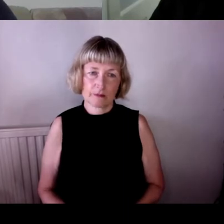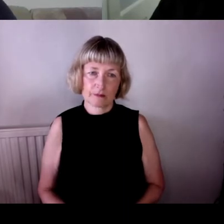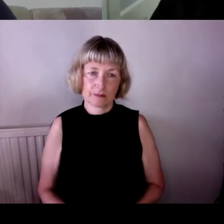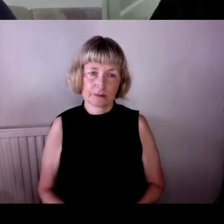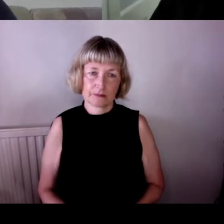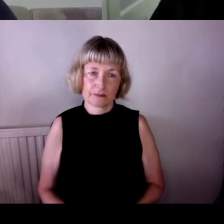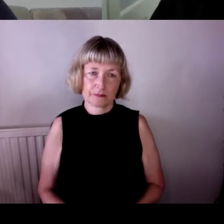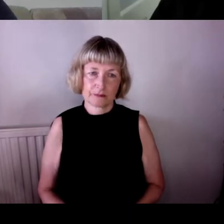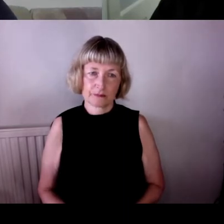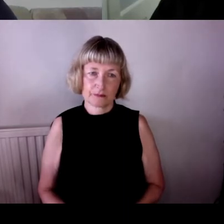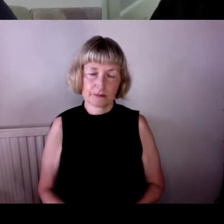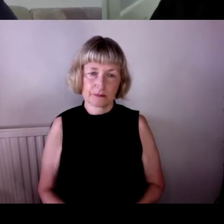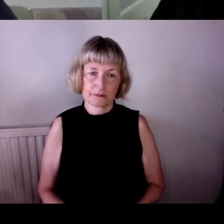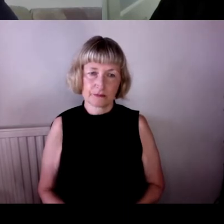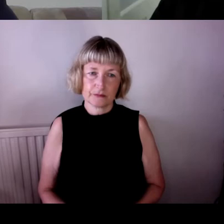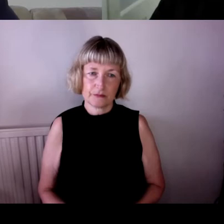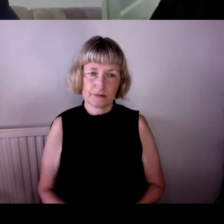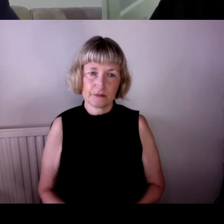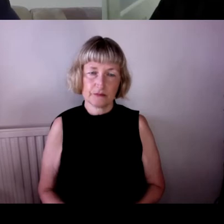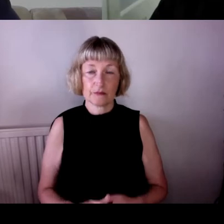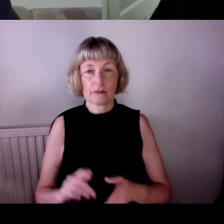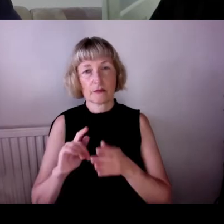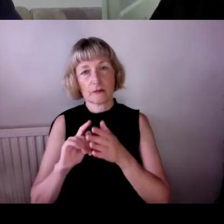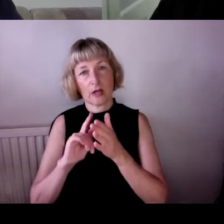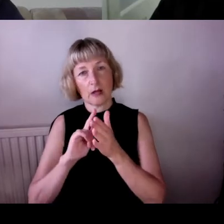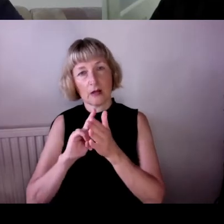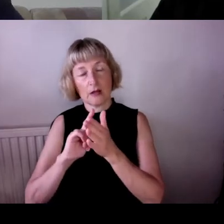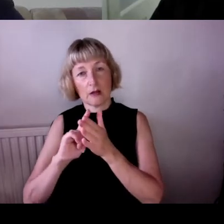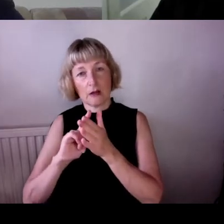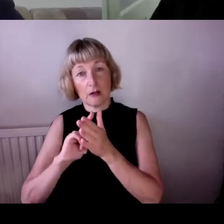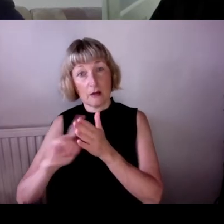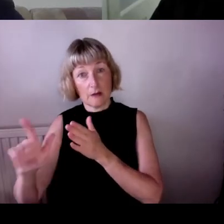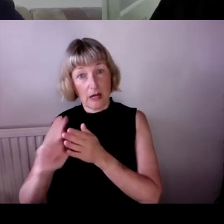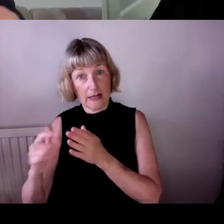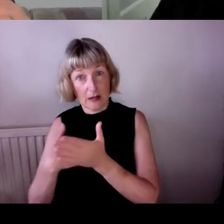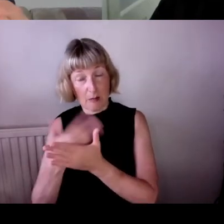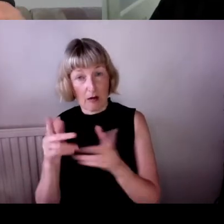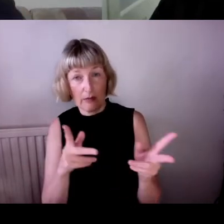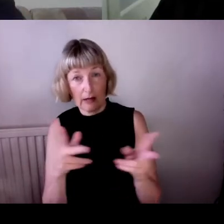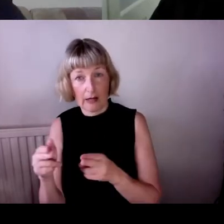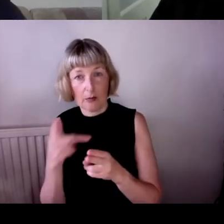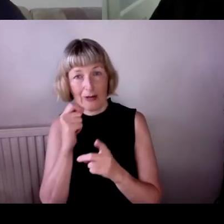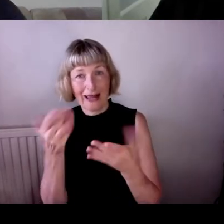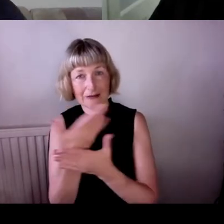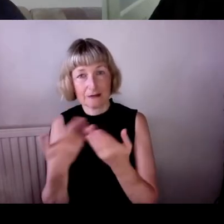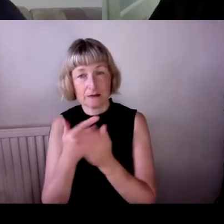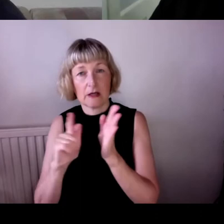this, that we will have an opportunity to talk about again, because really,